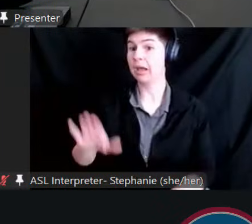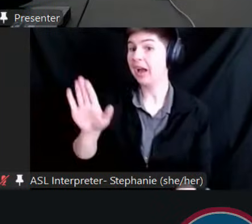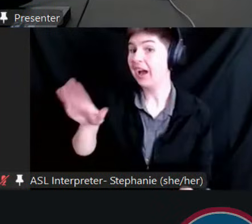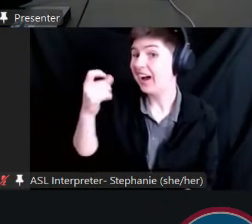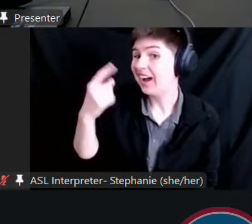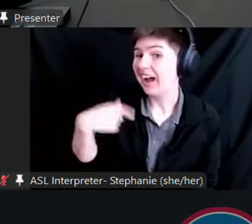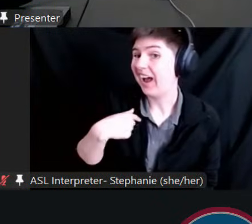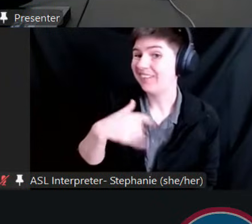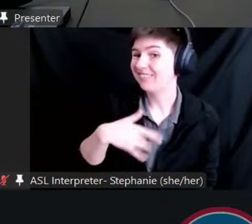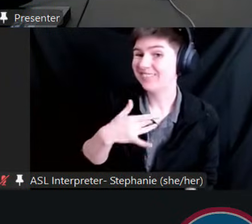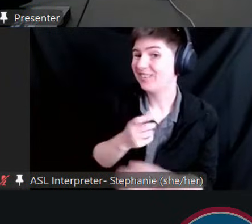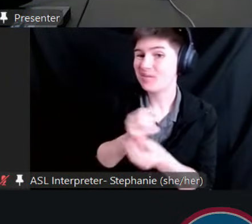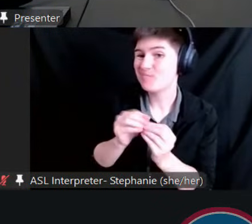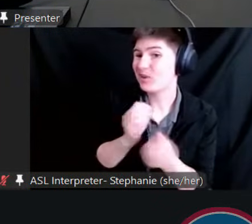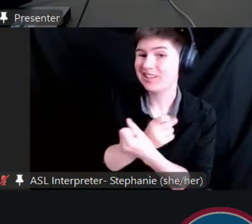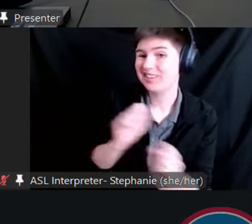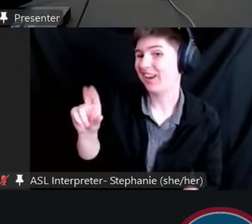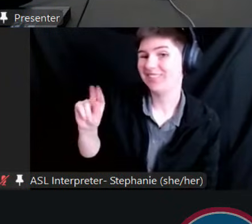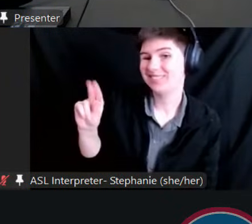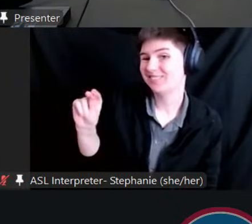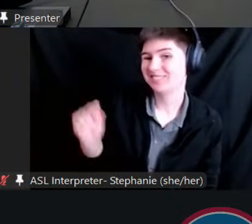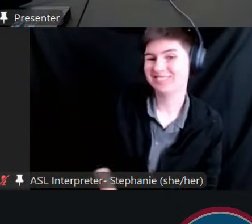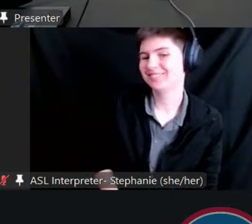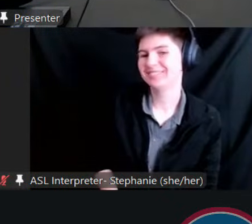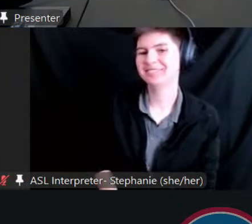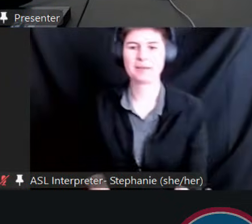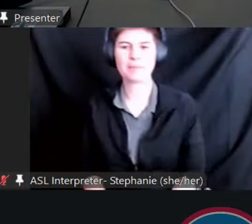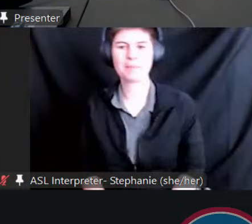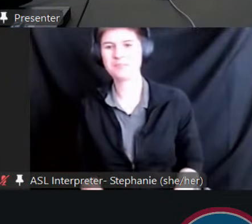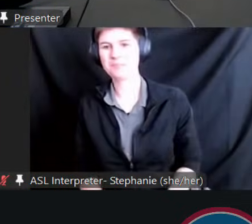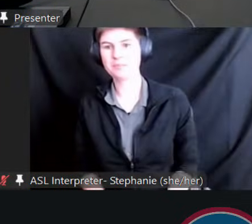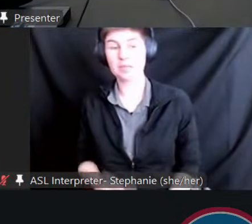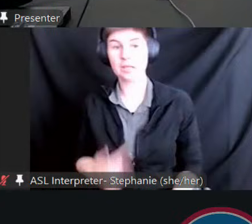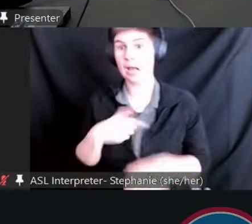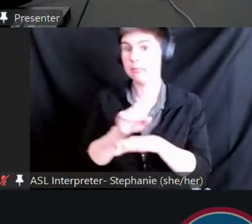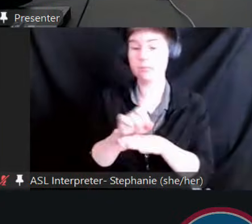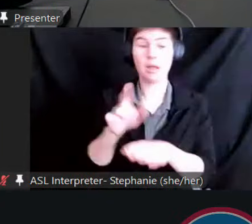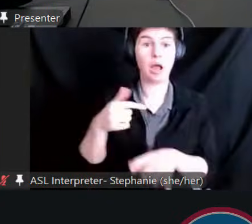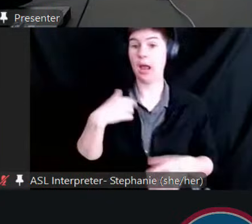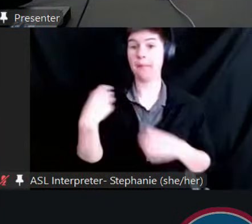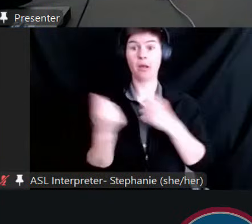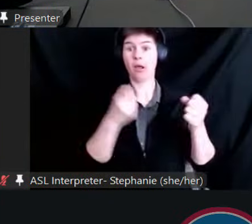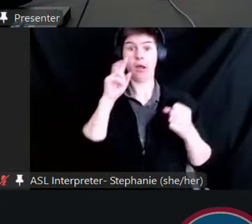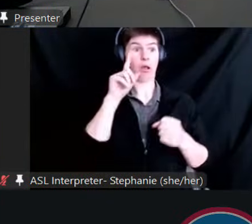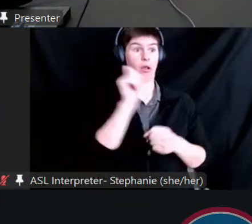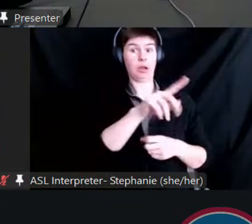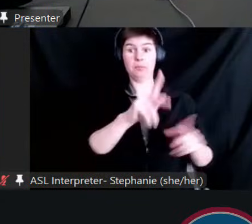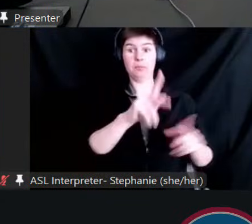emotional. Fair enough. On the roads, watching people drive.